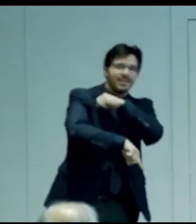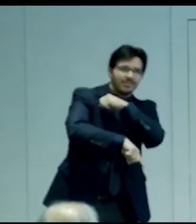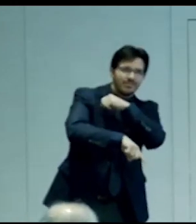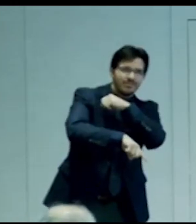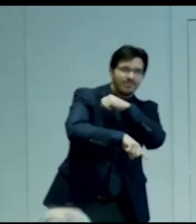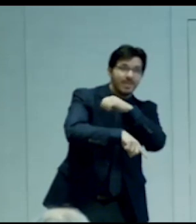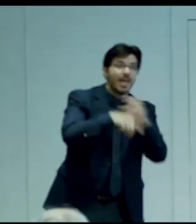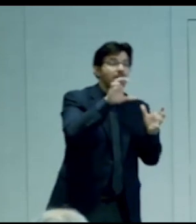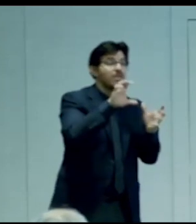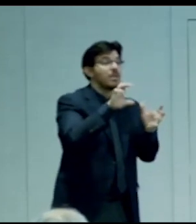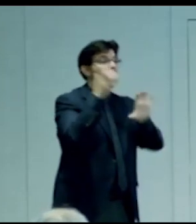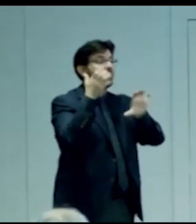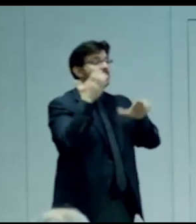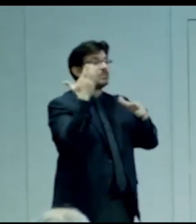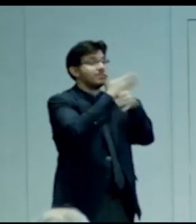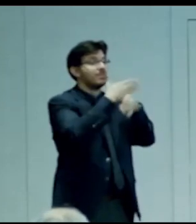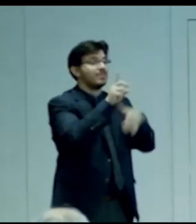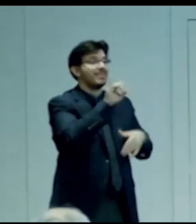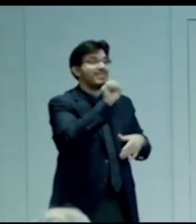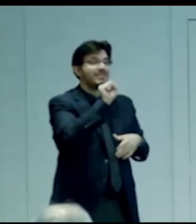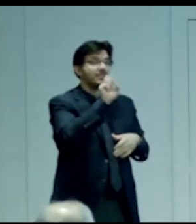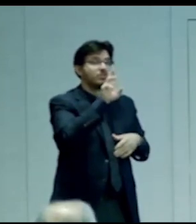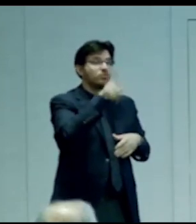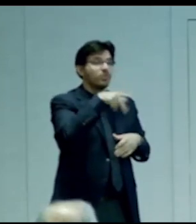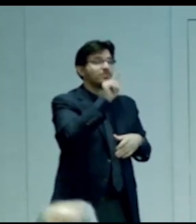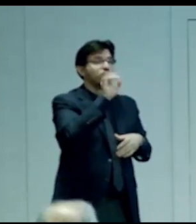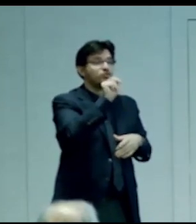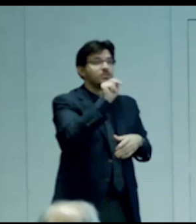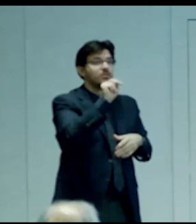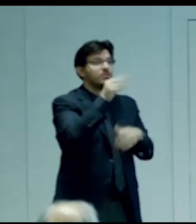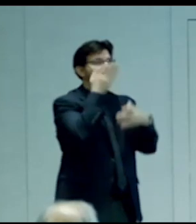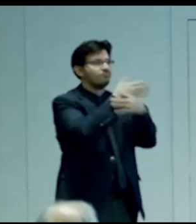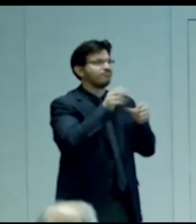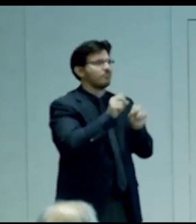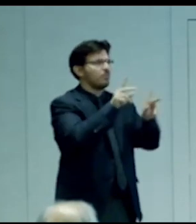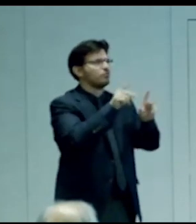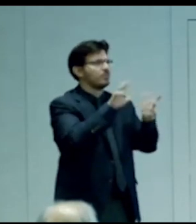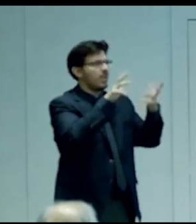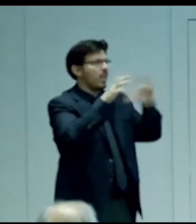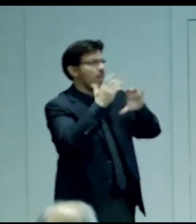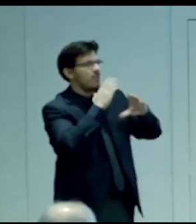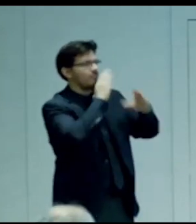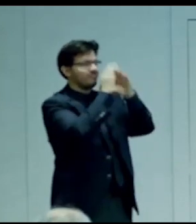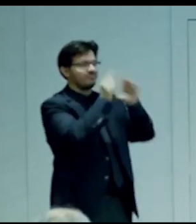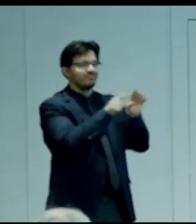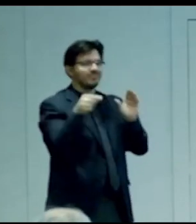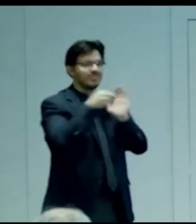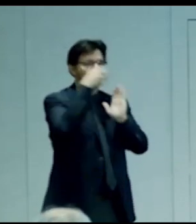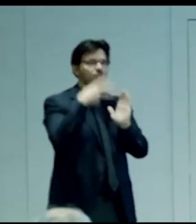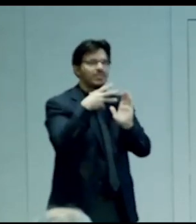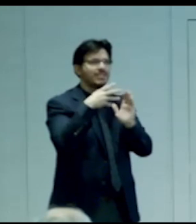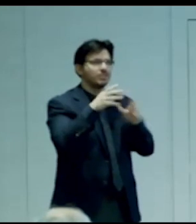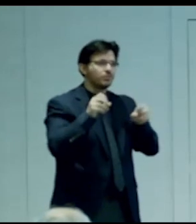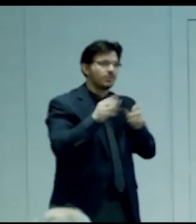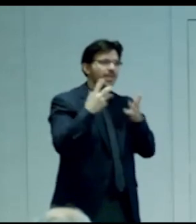disruptions simply interrupt the opportunities of students to gain their opportunities and gain their knowledge